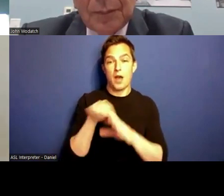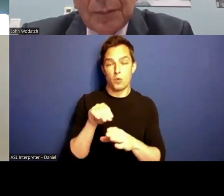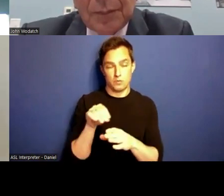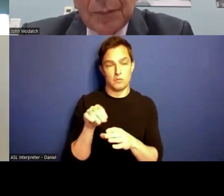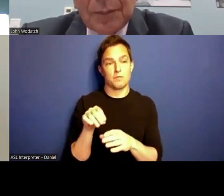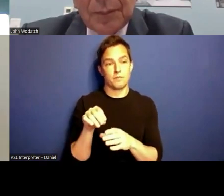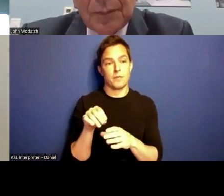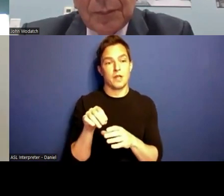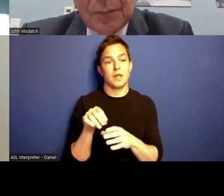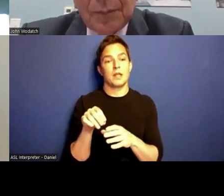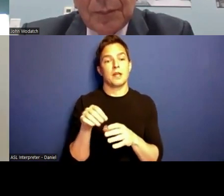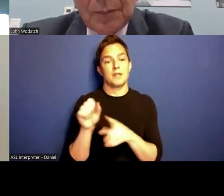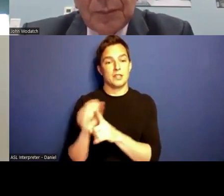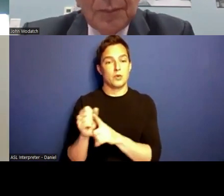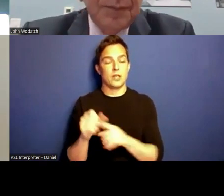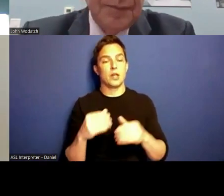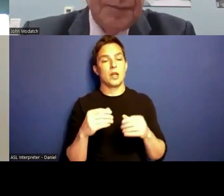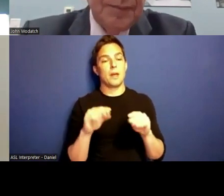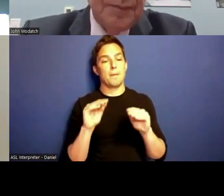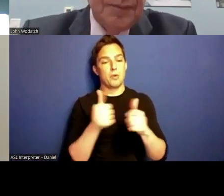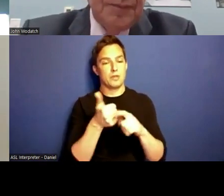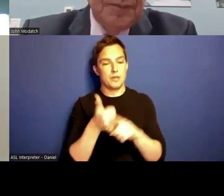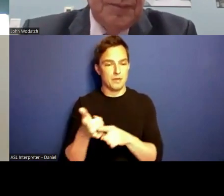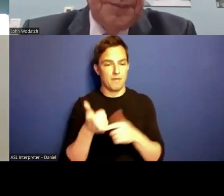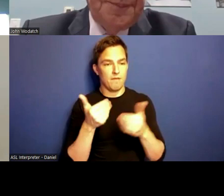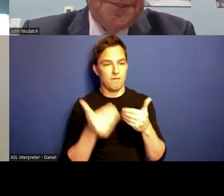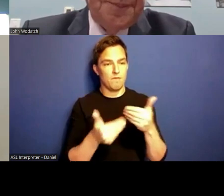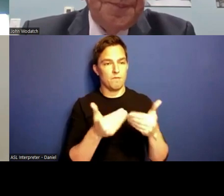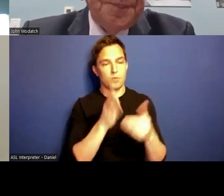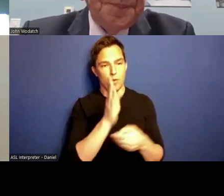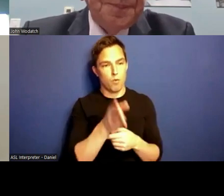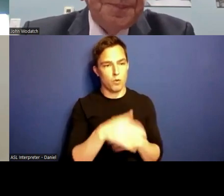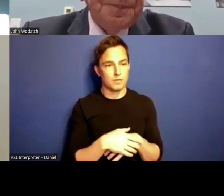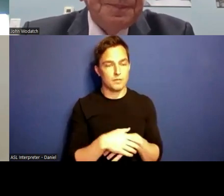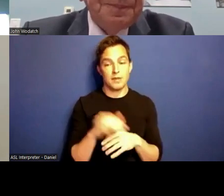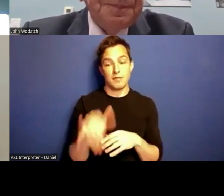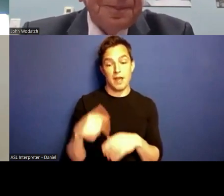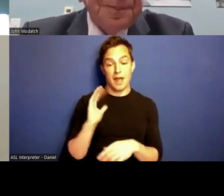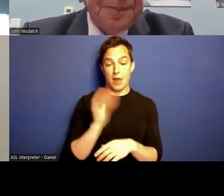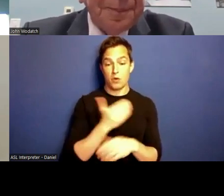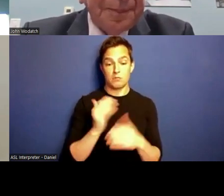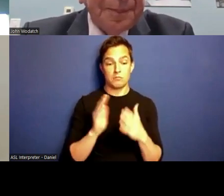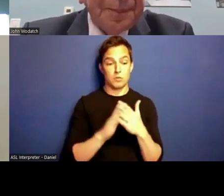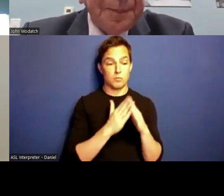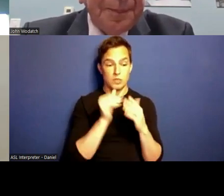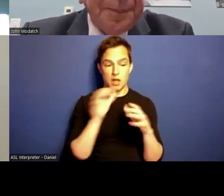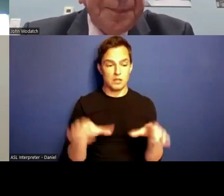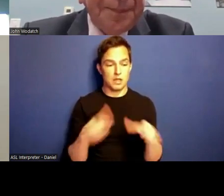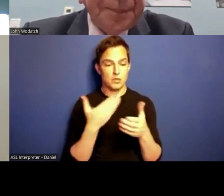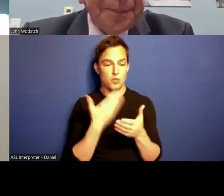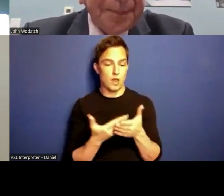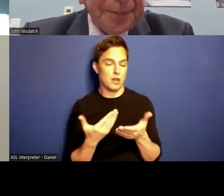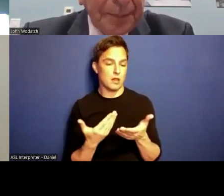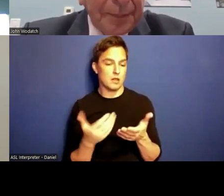themselves forward. And I think that's one thing that we as a community have not done as well as we might, and that is